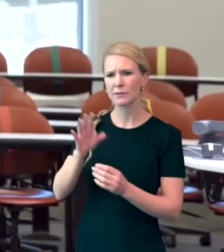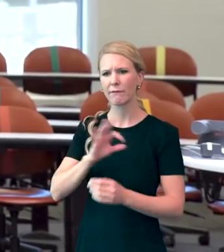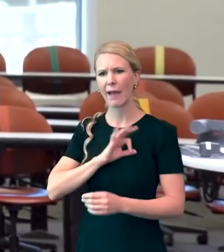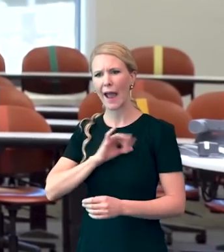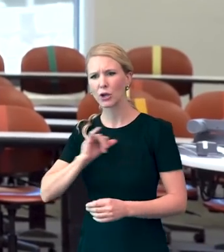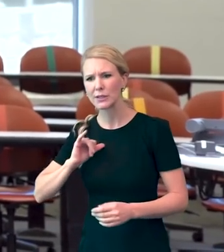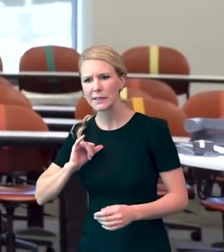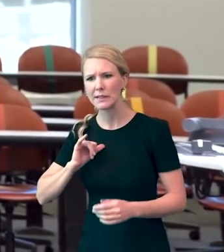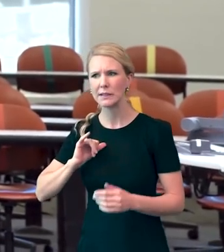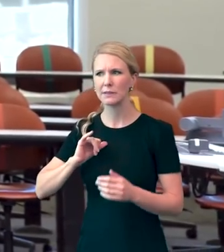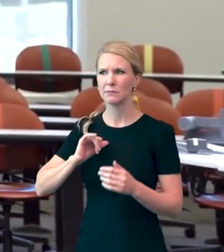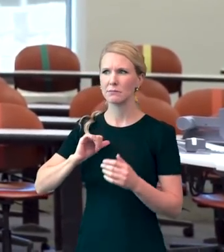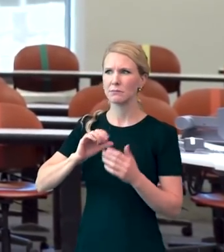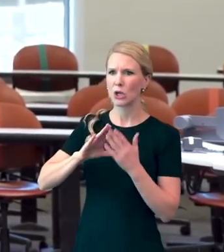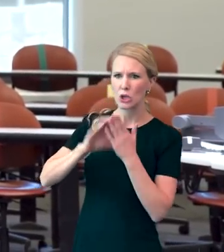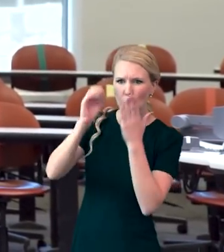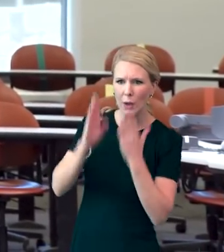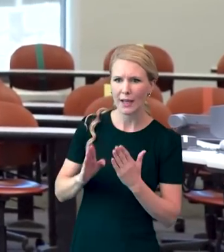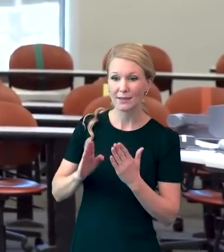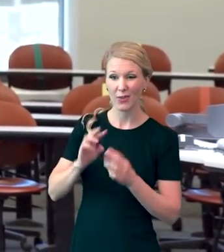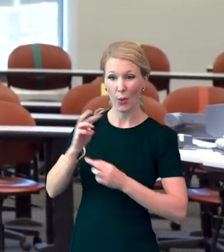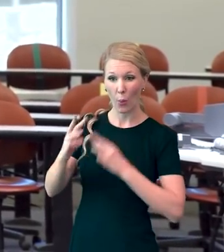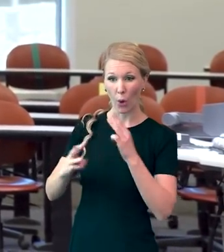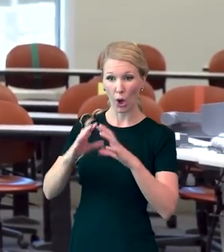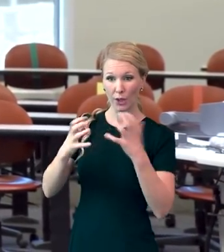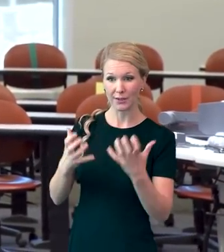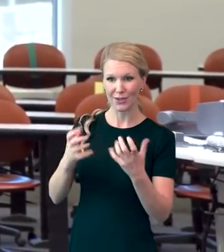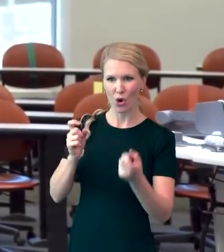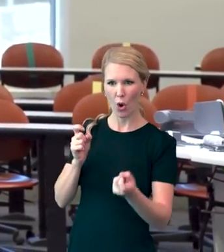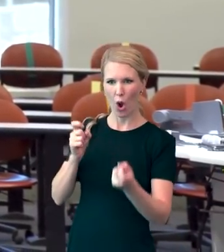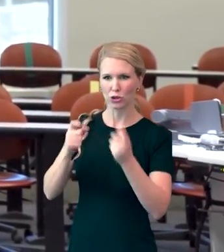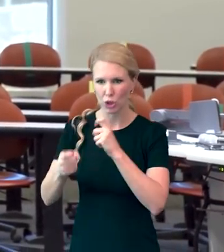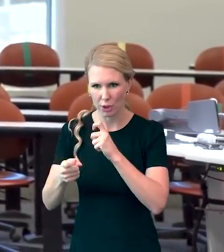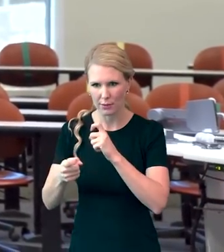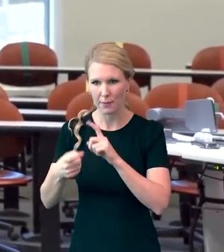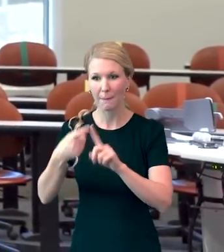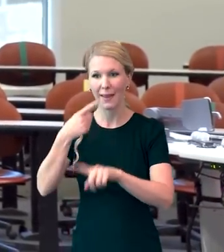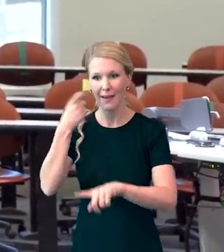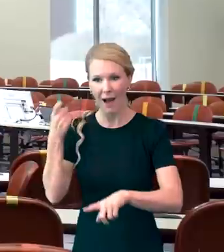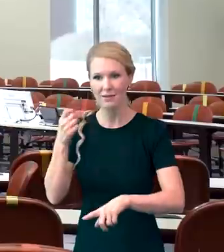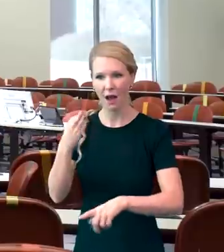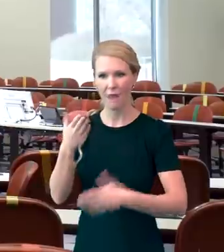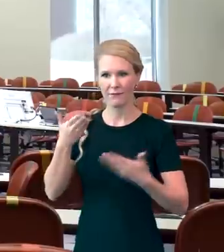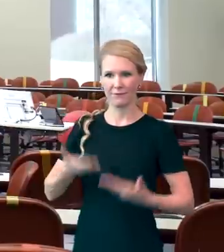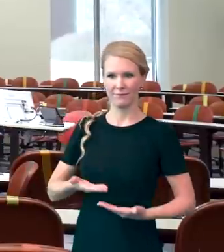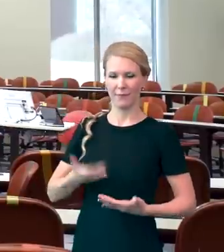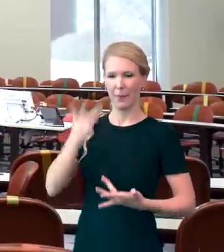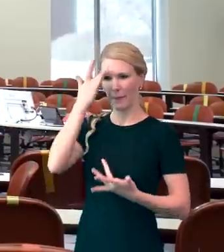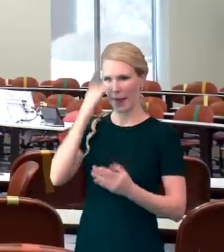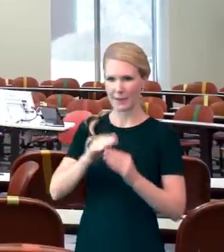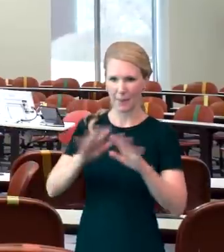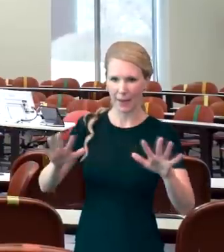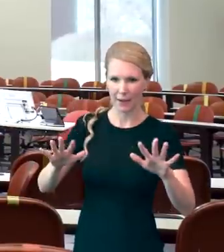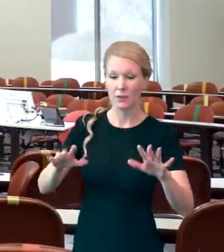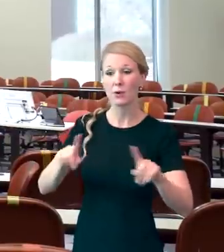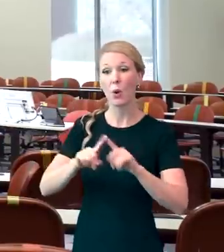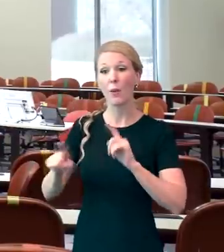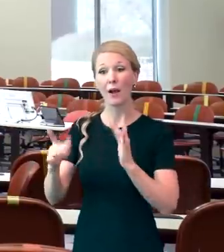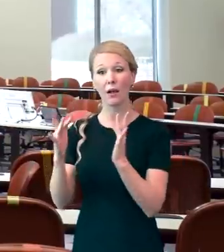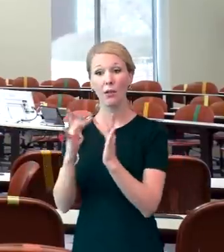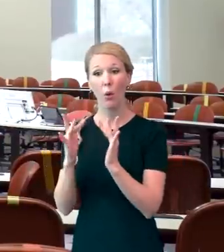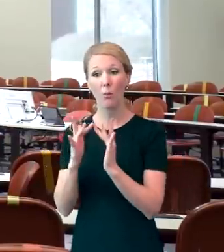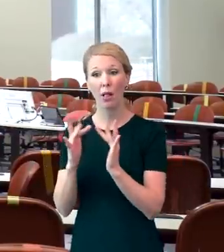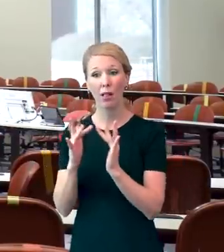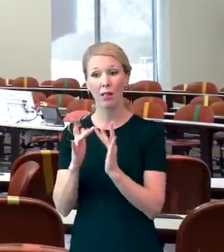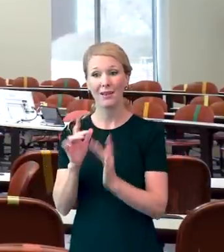our students, and how their worlds have been significantly altered because of this pandemic. But you know, the same is true for our Global